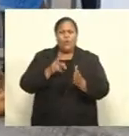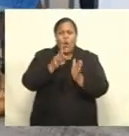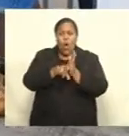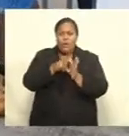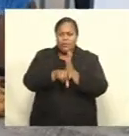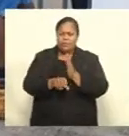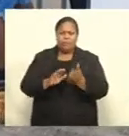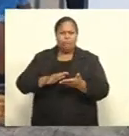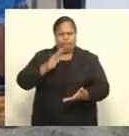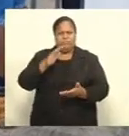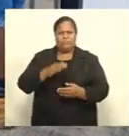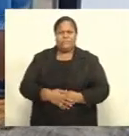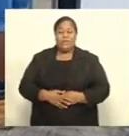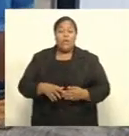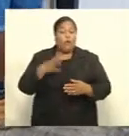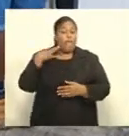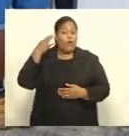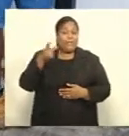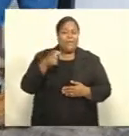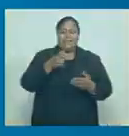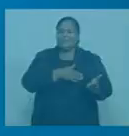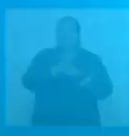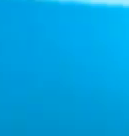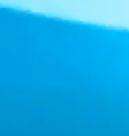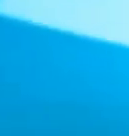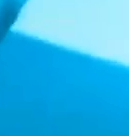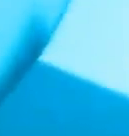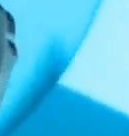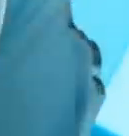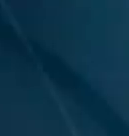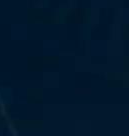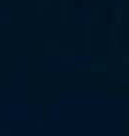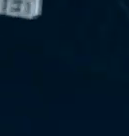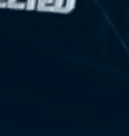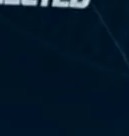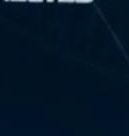and volunteers help West screening.